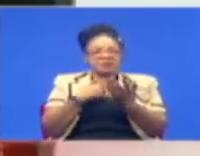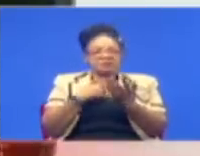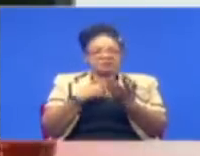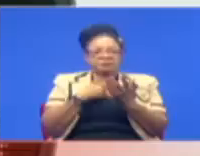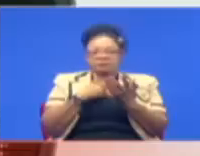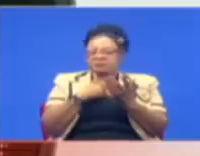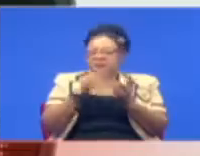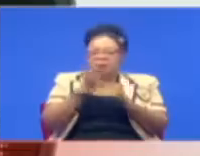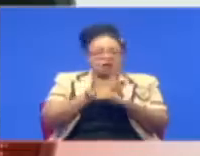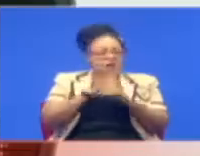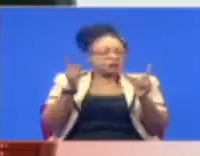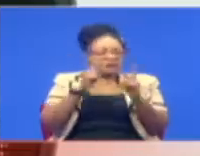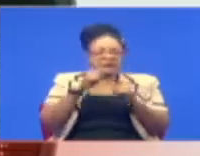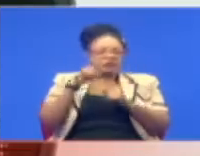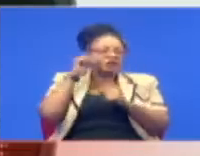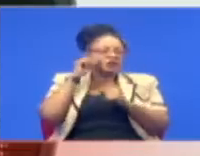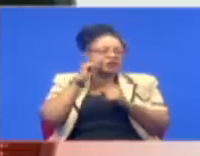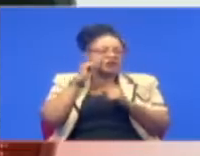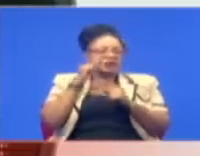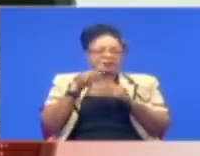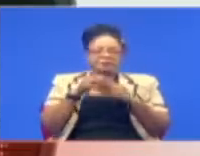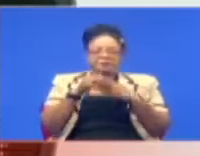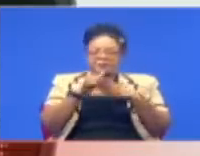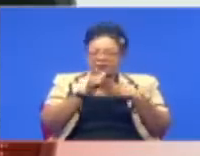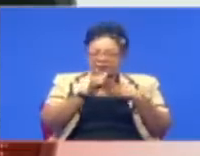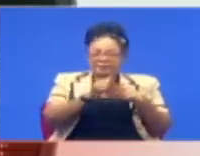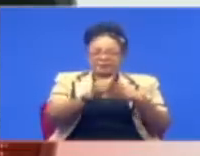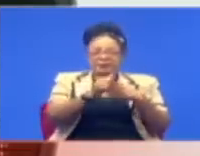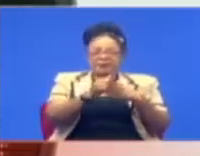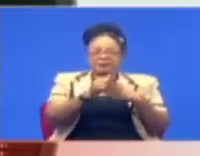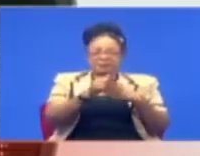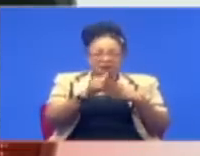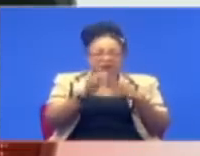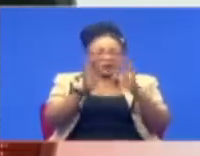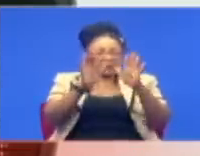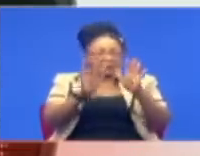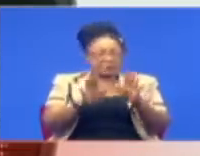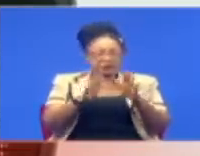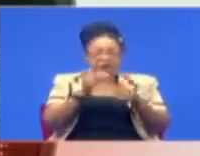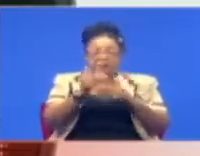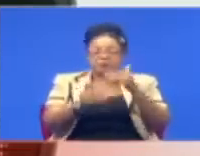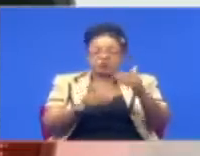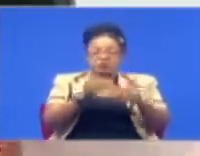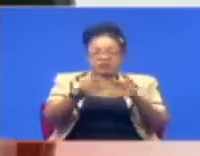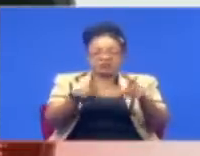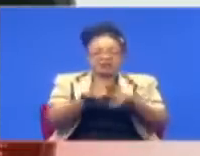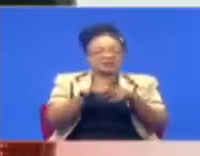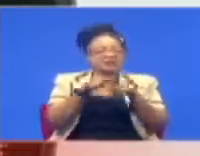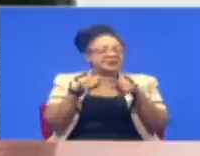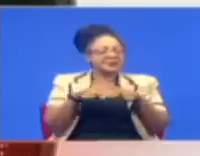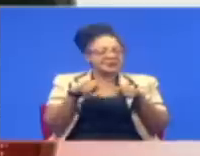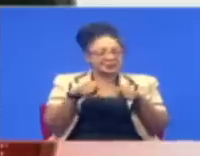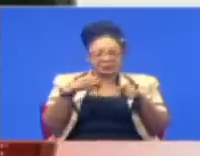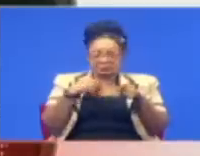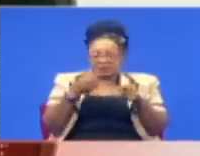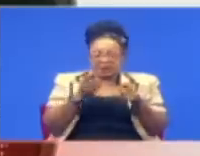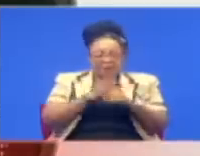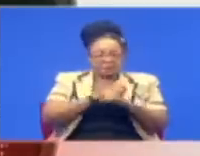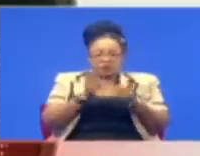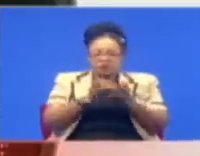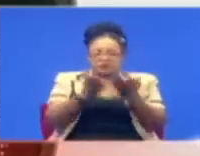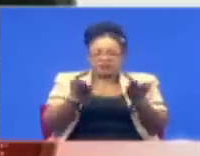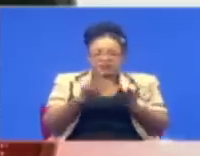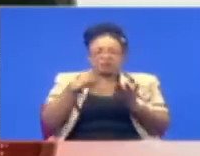gender-driven in such an important process such as this. I am not here to say that